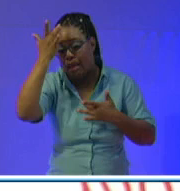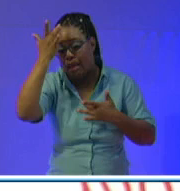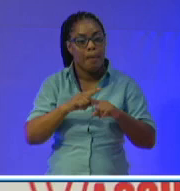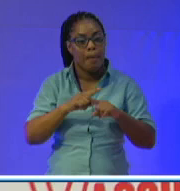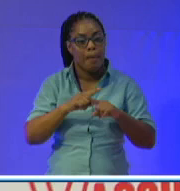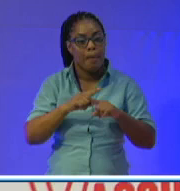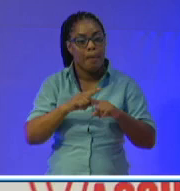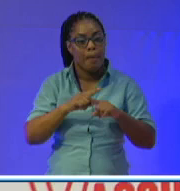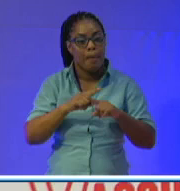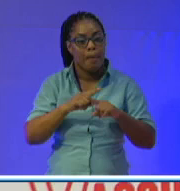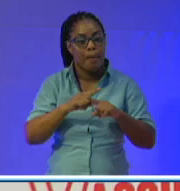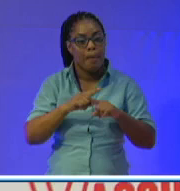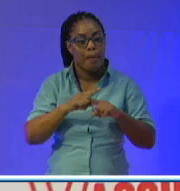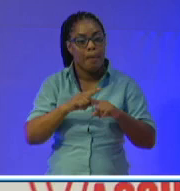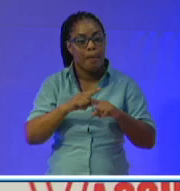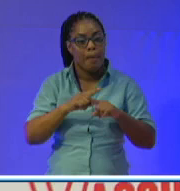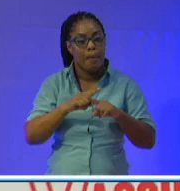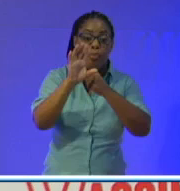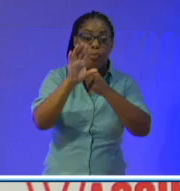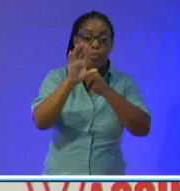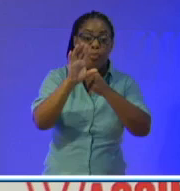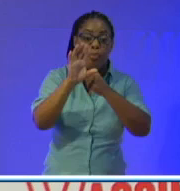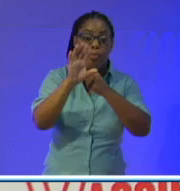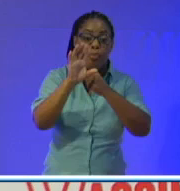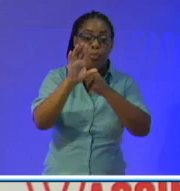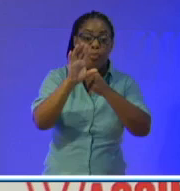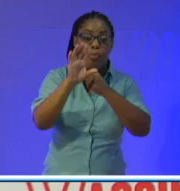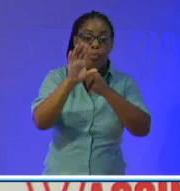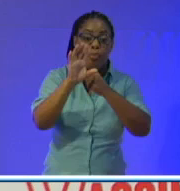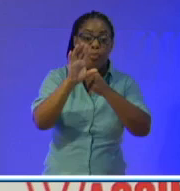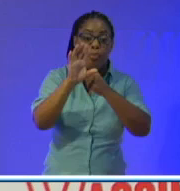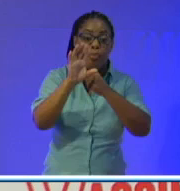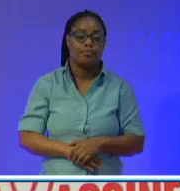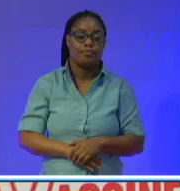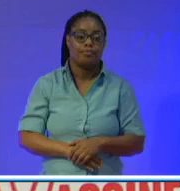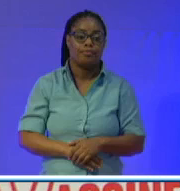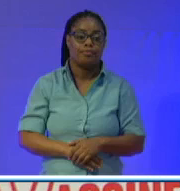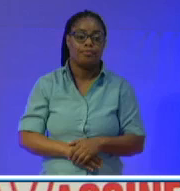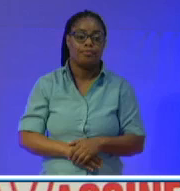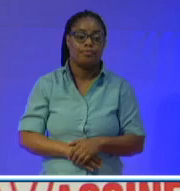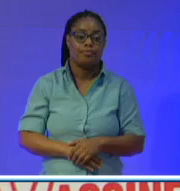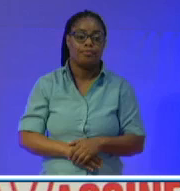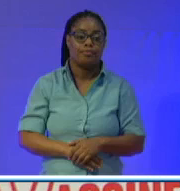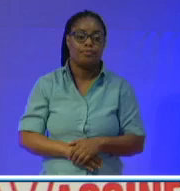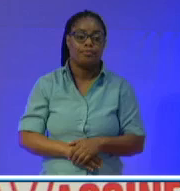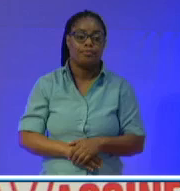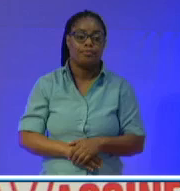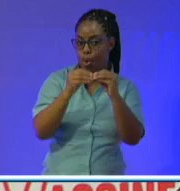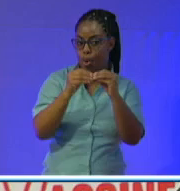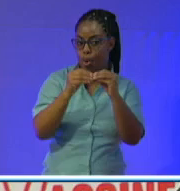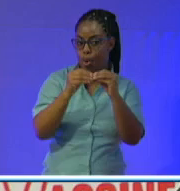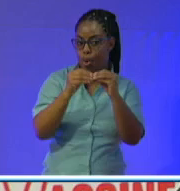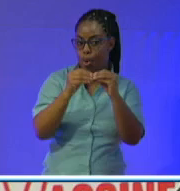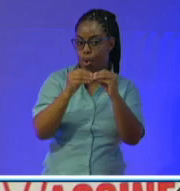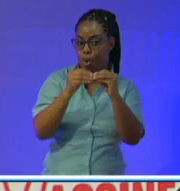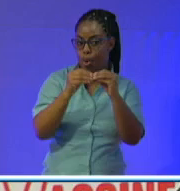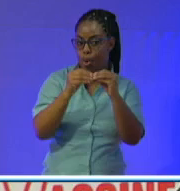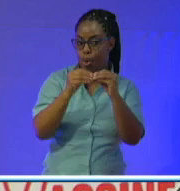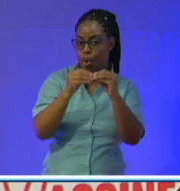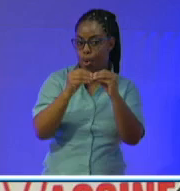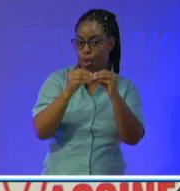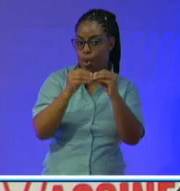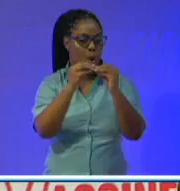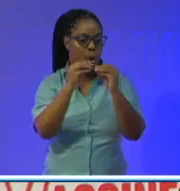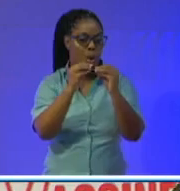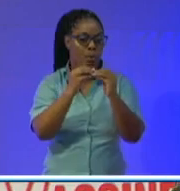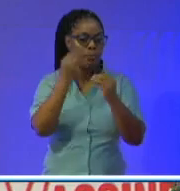As well, has there been any additional information or update on menstrual disturbances? I